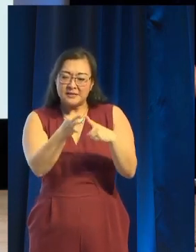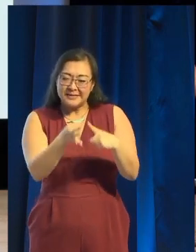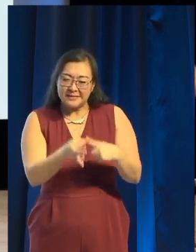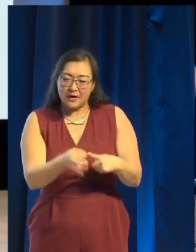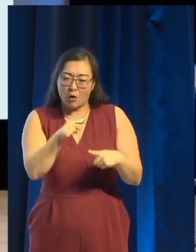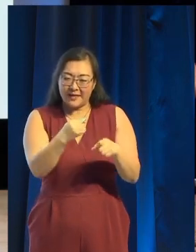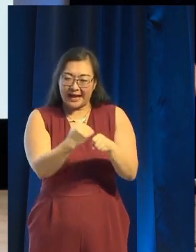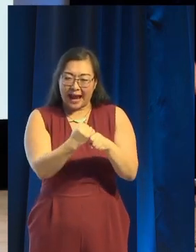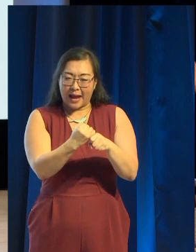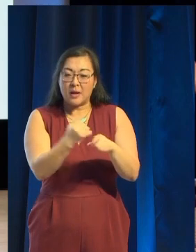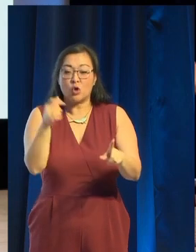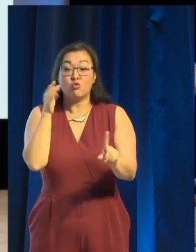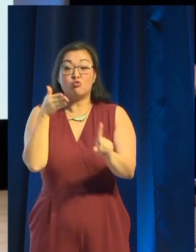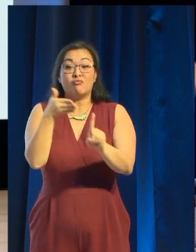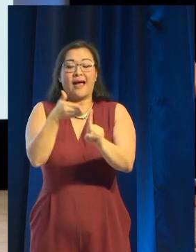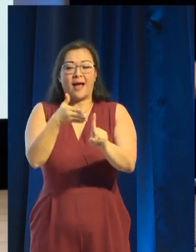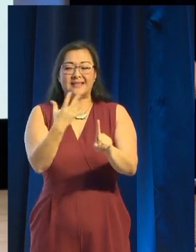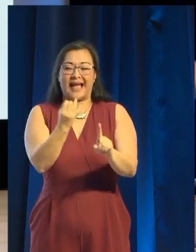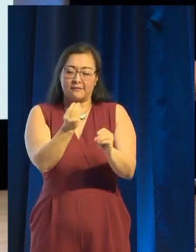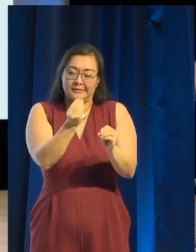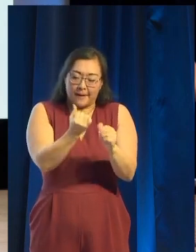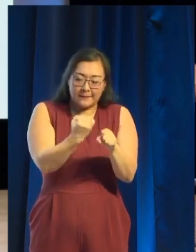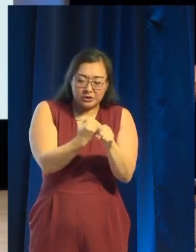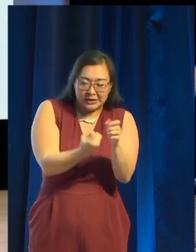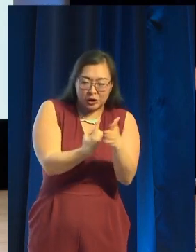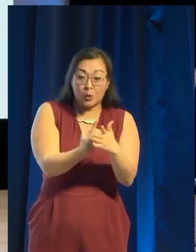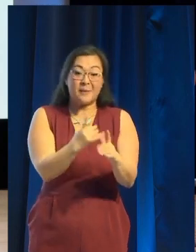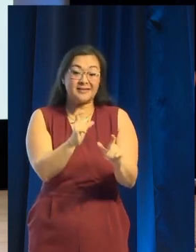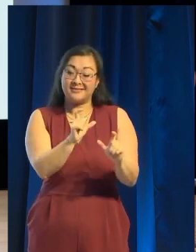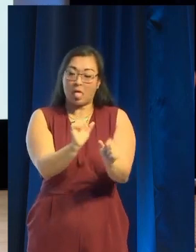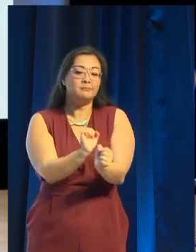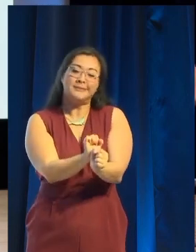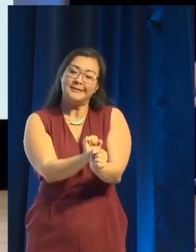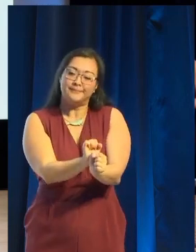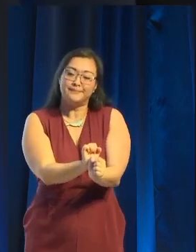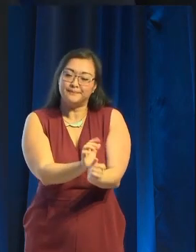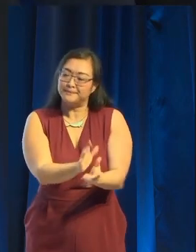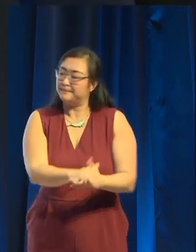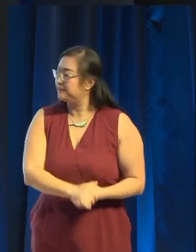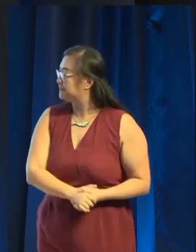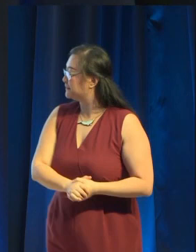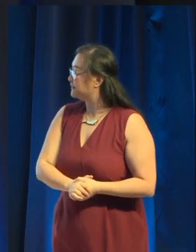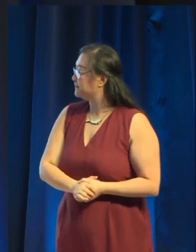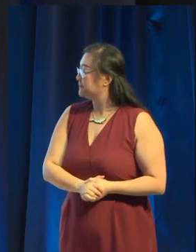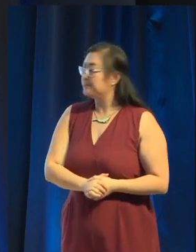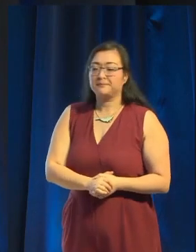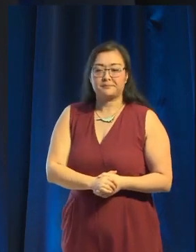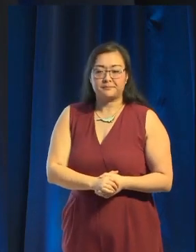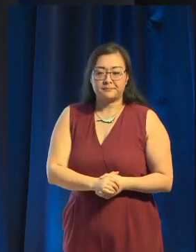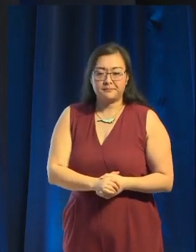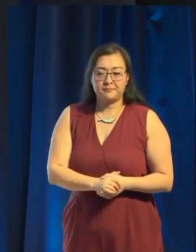feminist Otome games meaning accepting certain ambiguities of the genre, I think, and